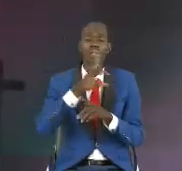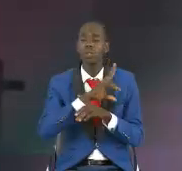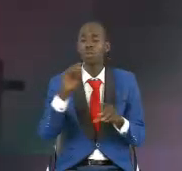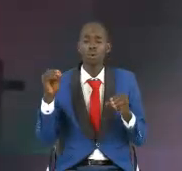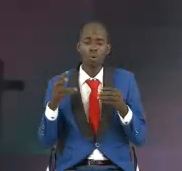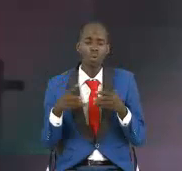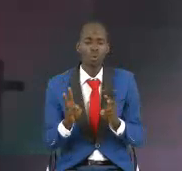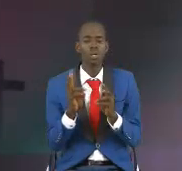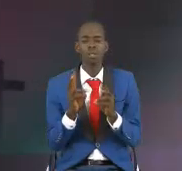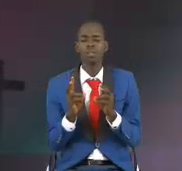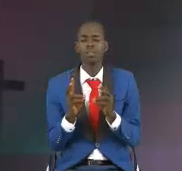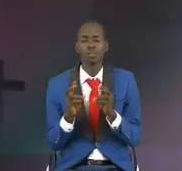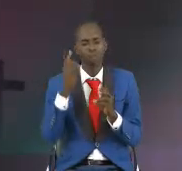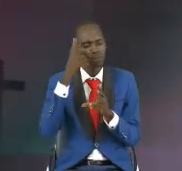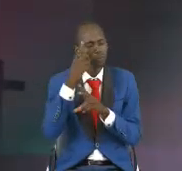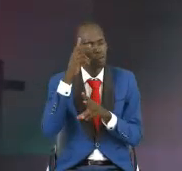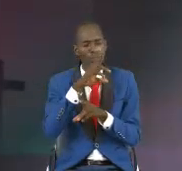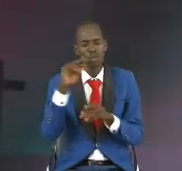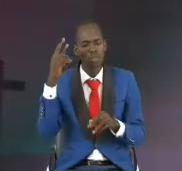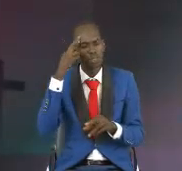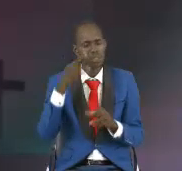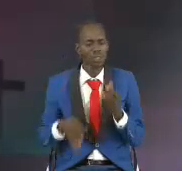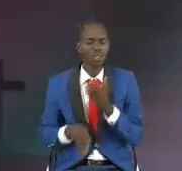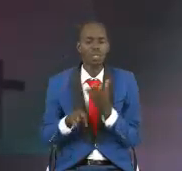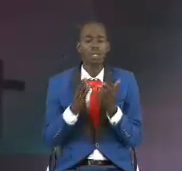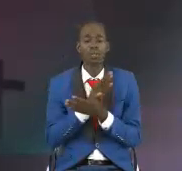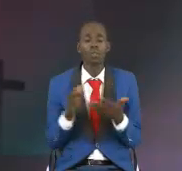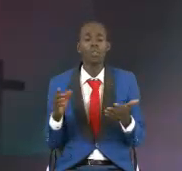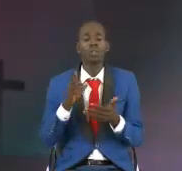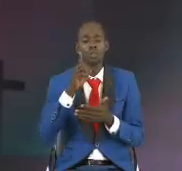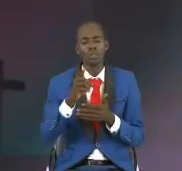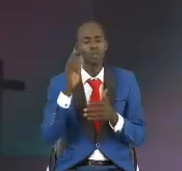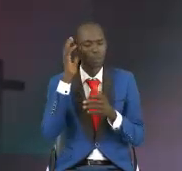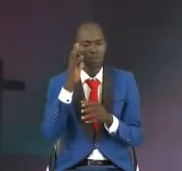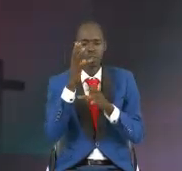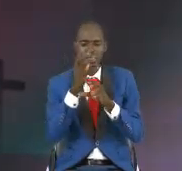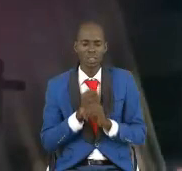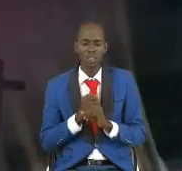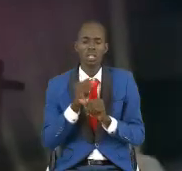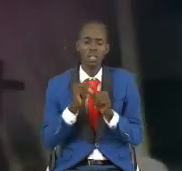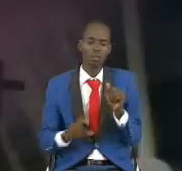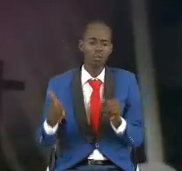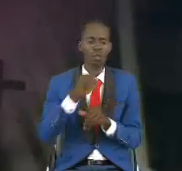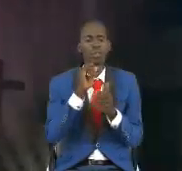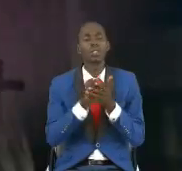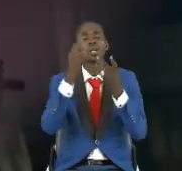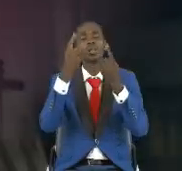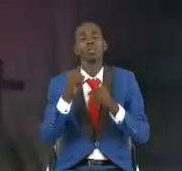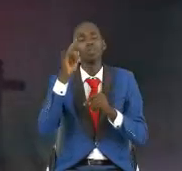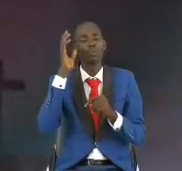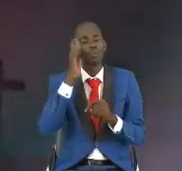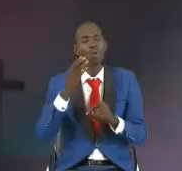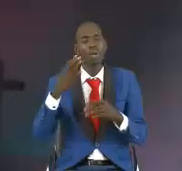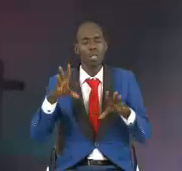no reason, cast away. You receive everyone that comes. Everyone that calls on